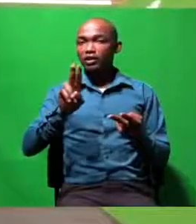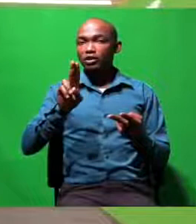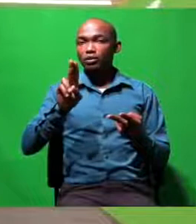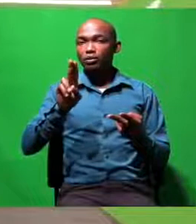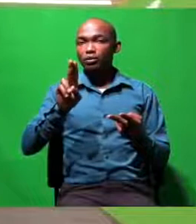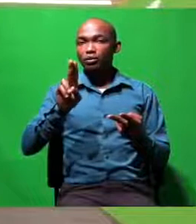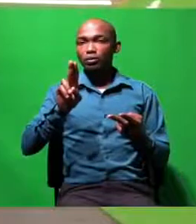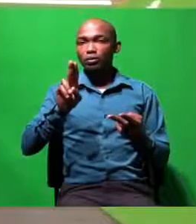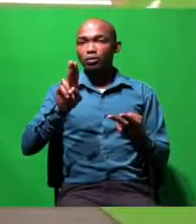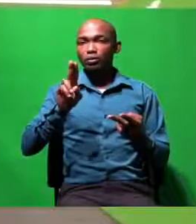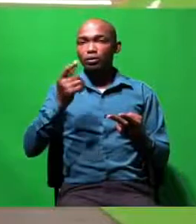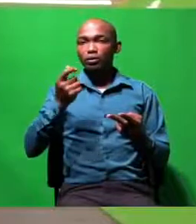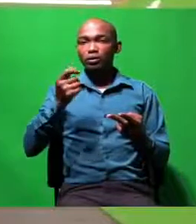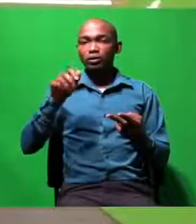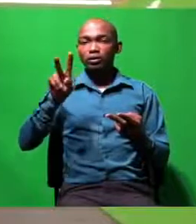executives.